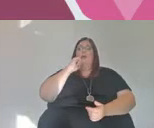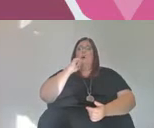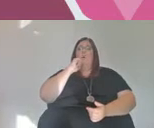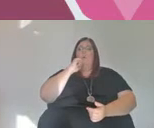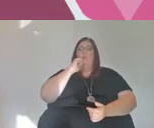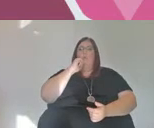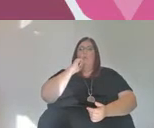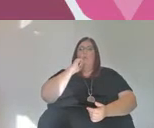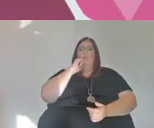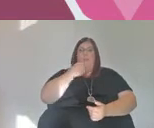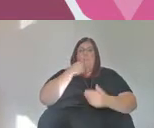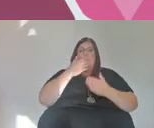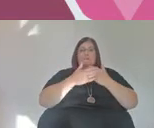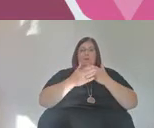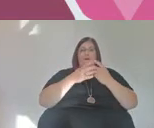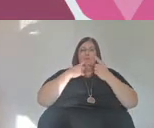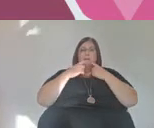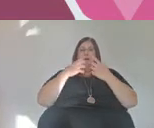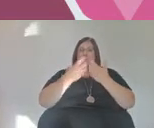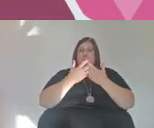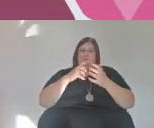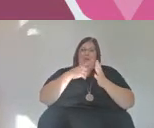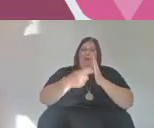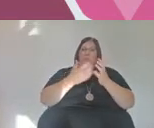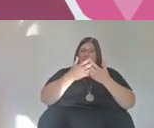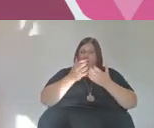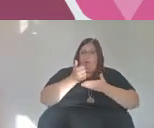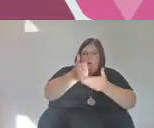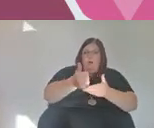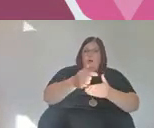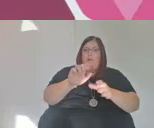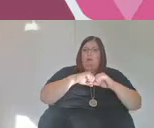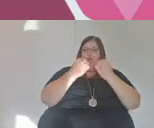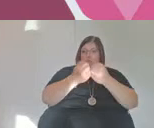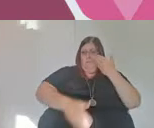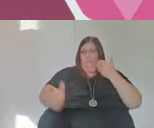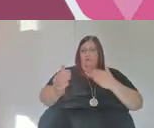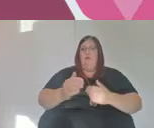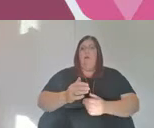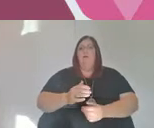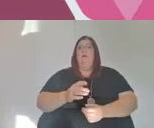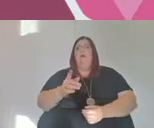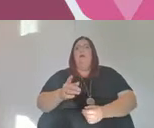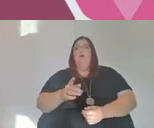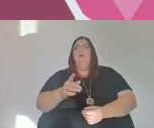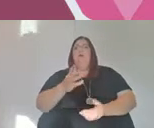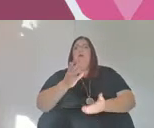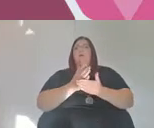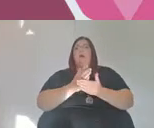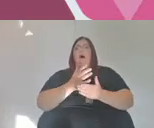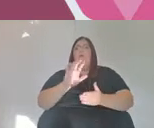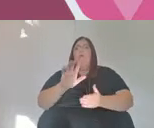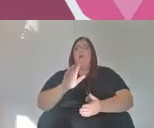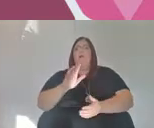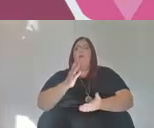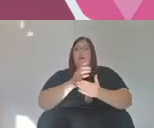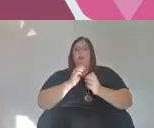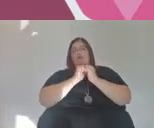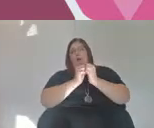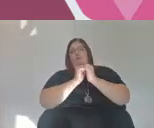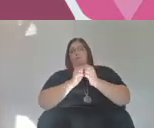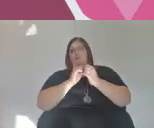the SSAPG. And on a personal note, we are enormously grateful to the commitment of SSAPG members